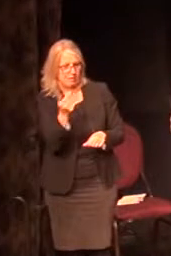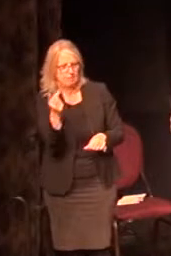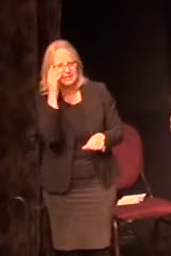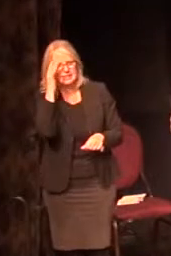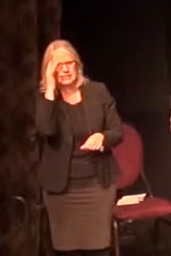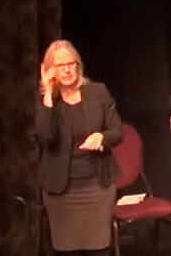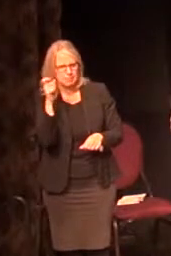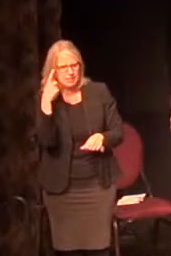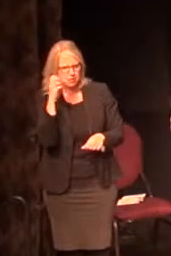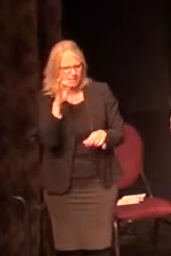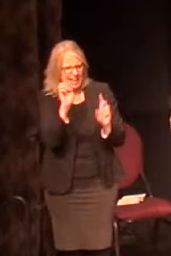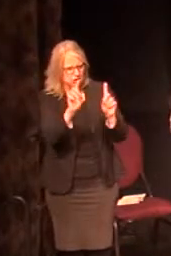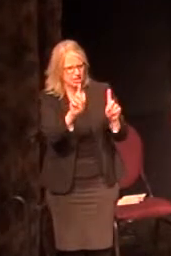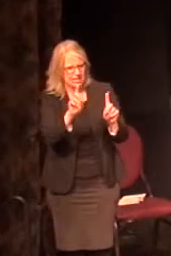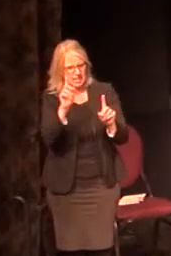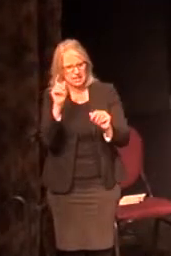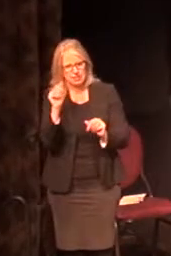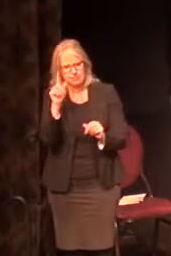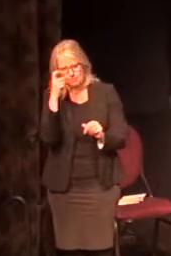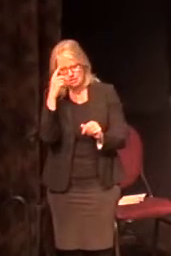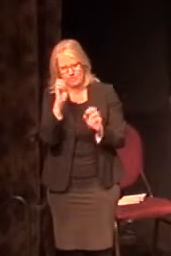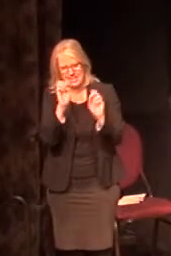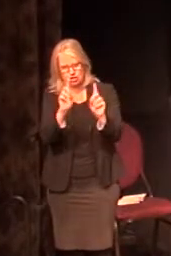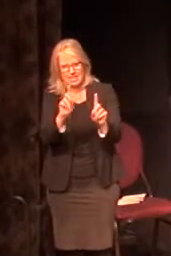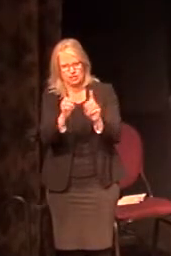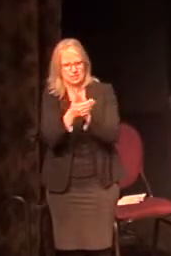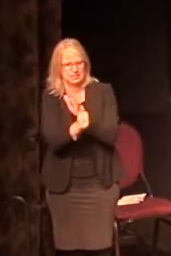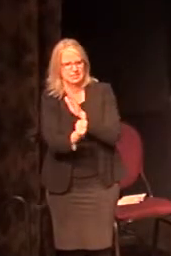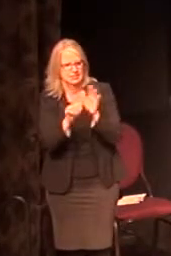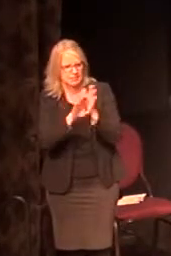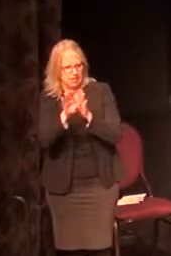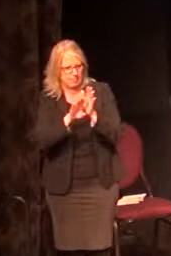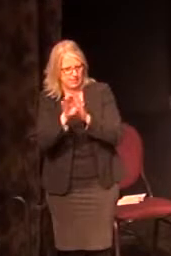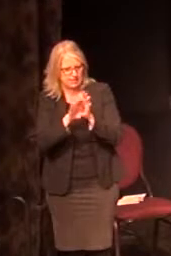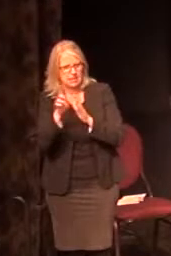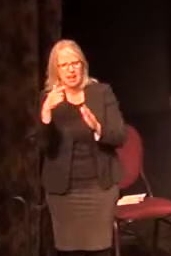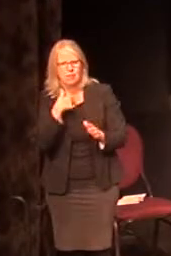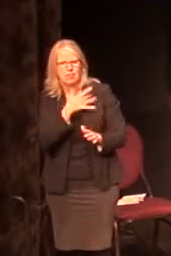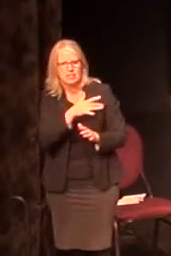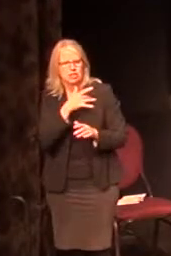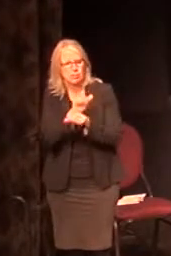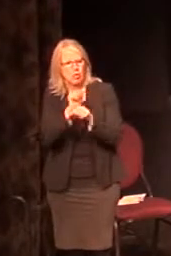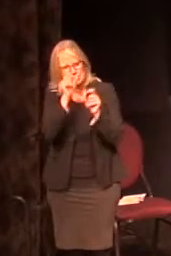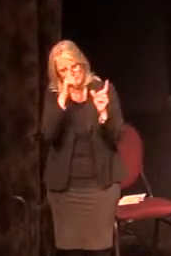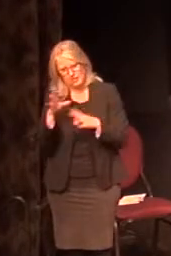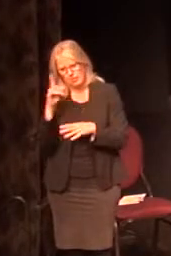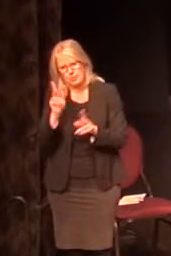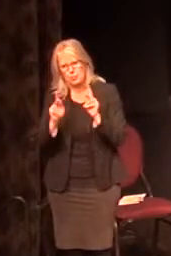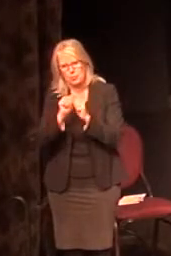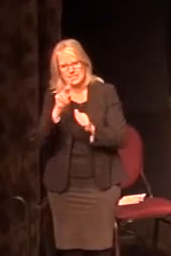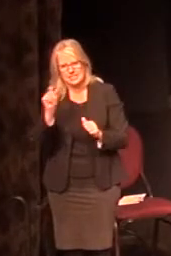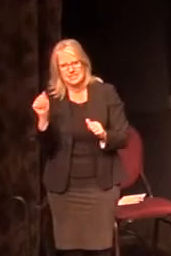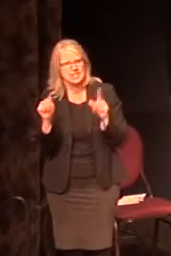Ministry of Advanced Education and Skills Development. And we recently released a provincial employment strategy for people with disabilities that